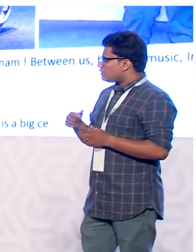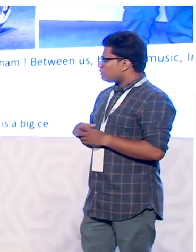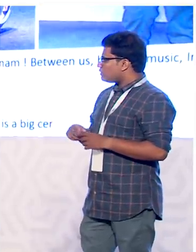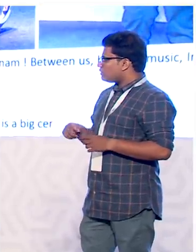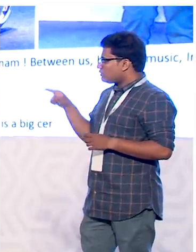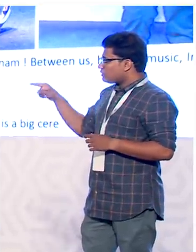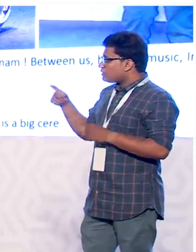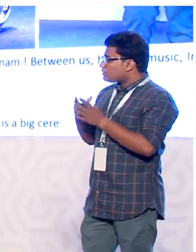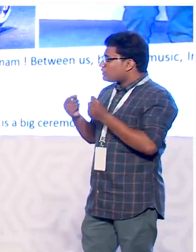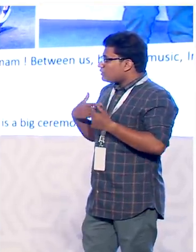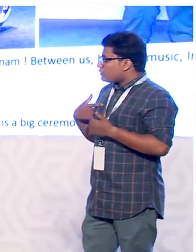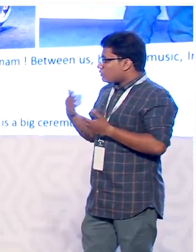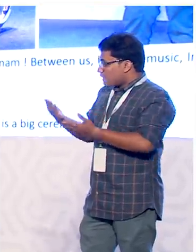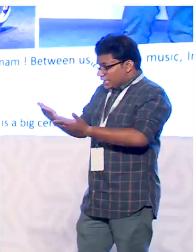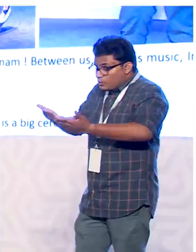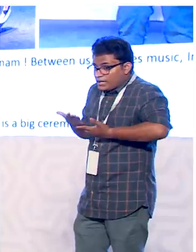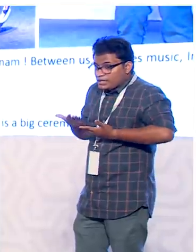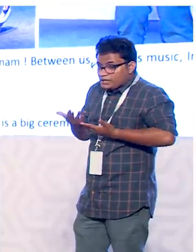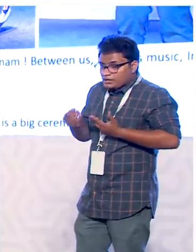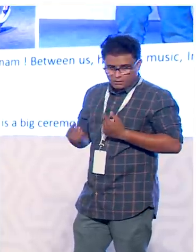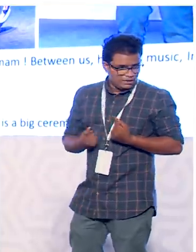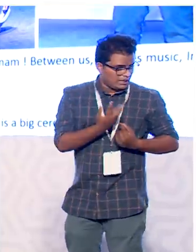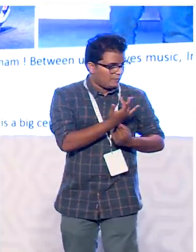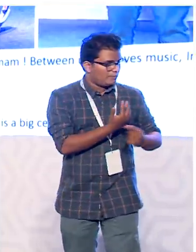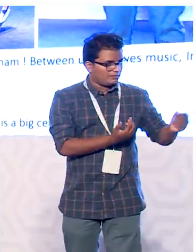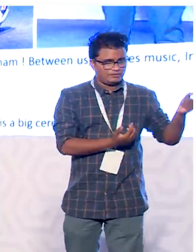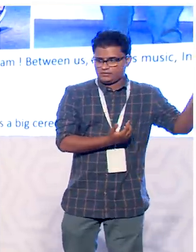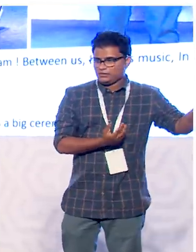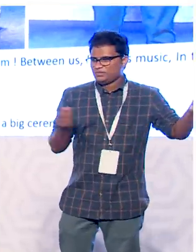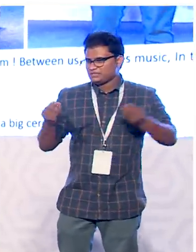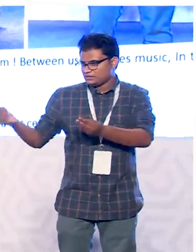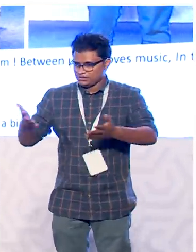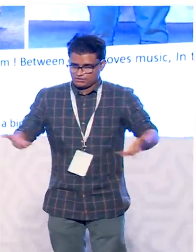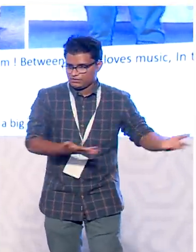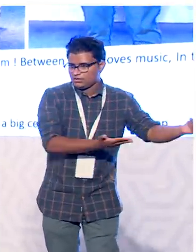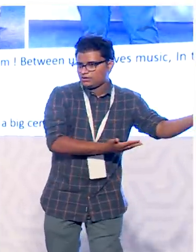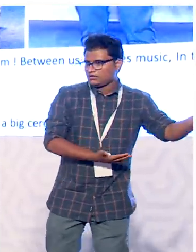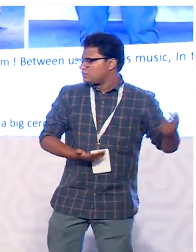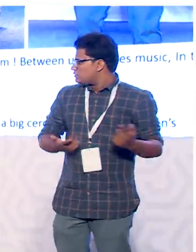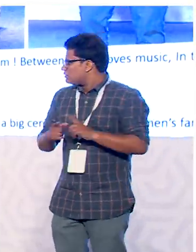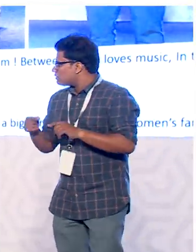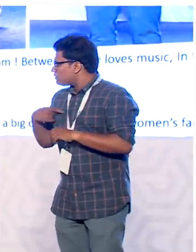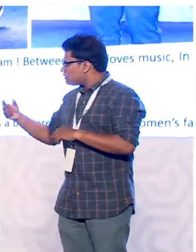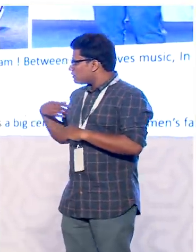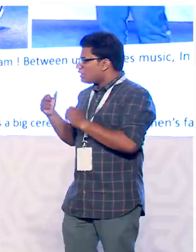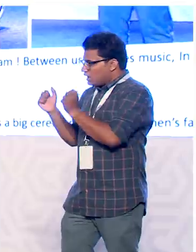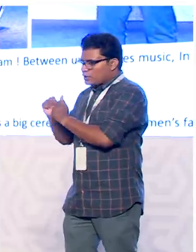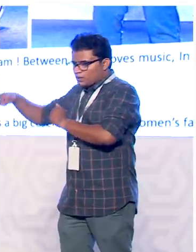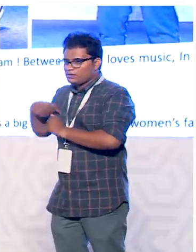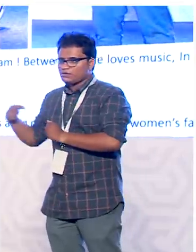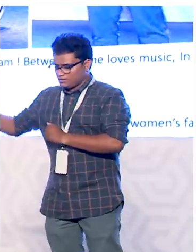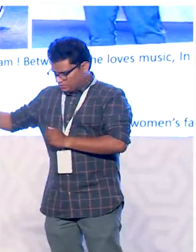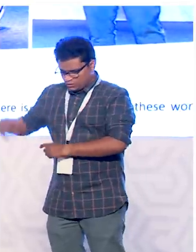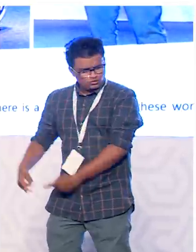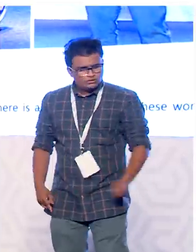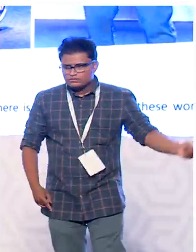I am invited to light a lamp for a ceremony, I take one of my single women with me and they light the lamp